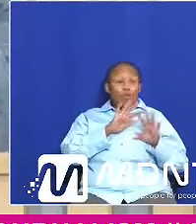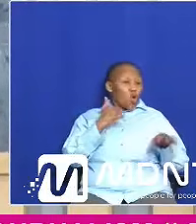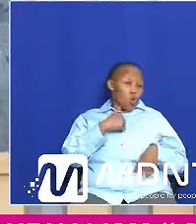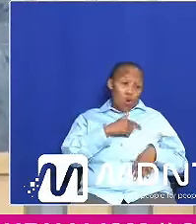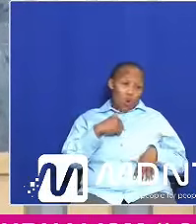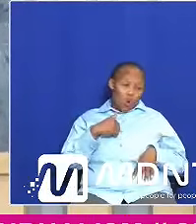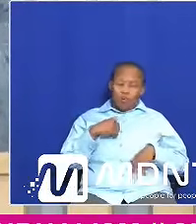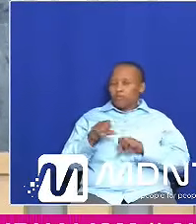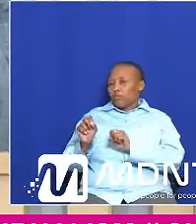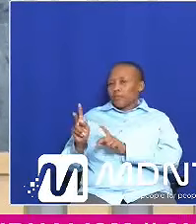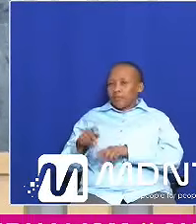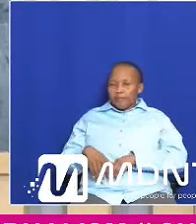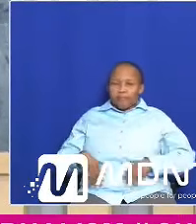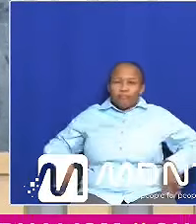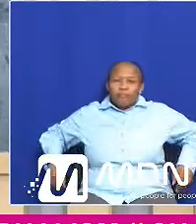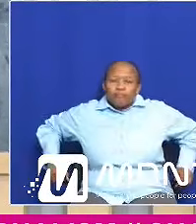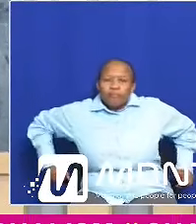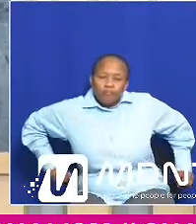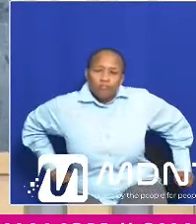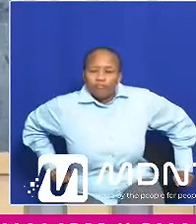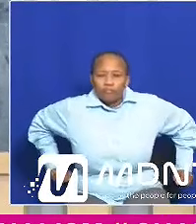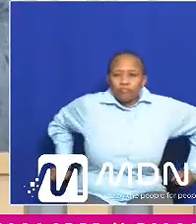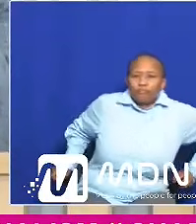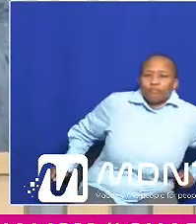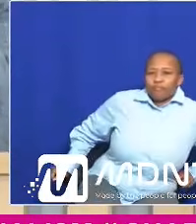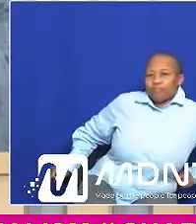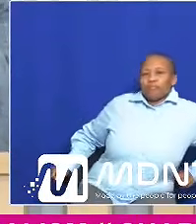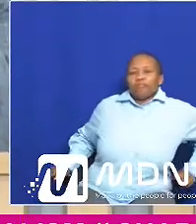But it was a relatively short period.